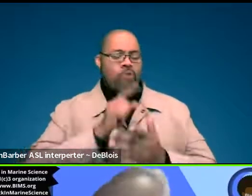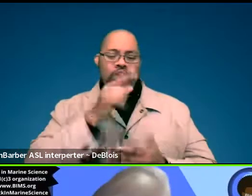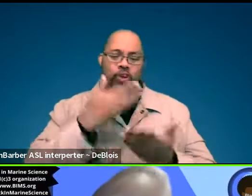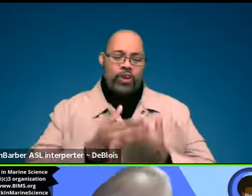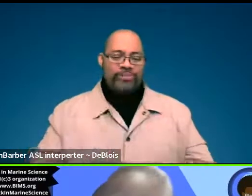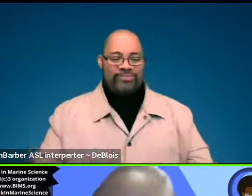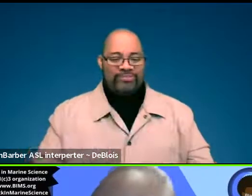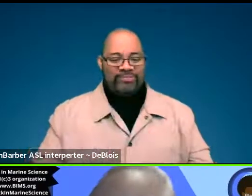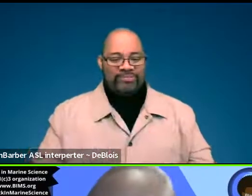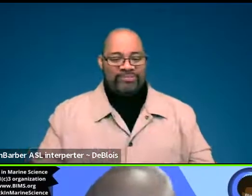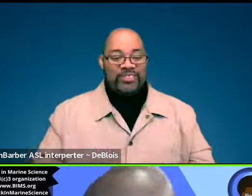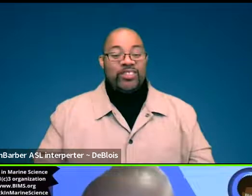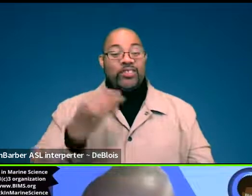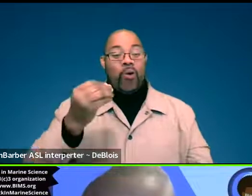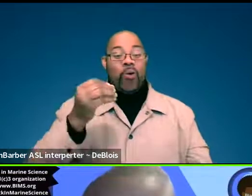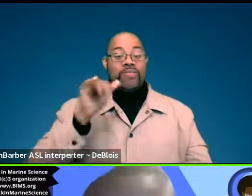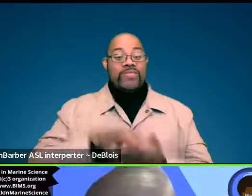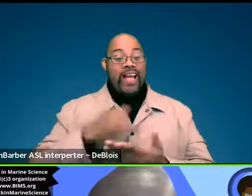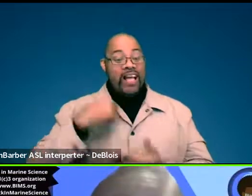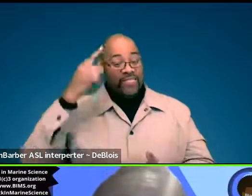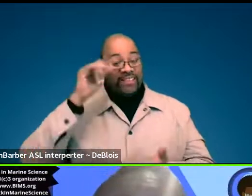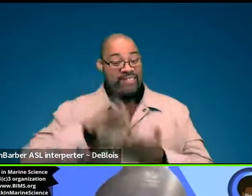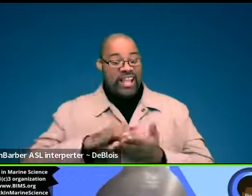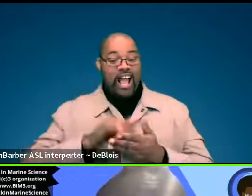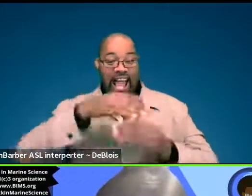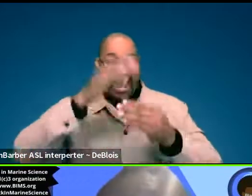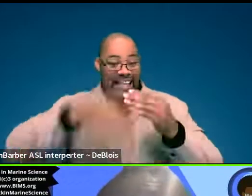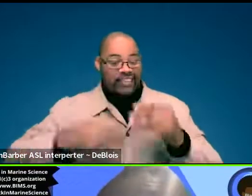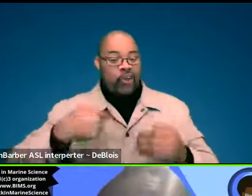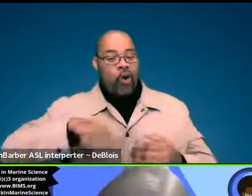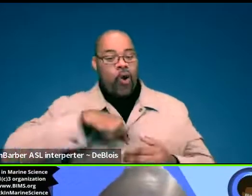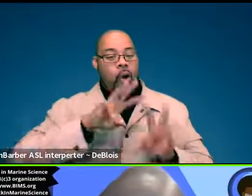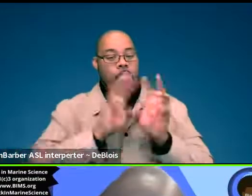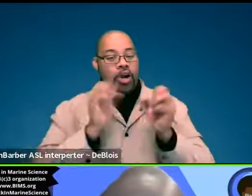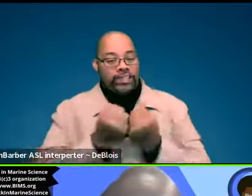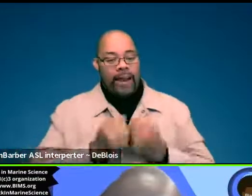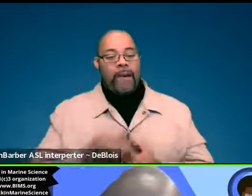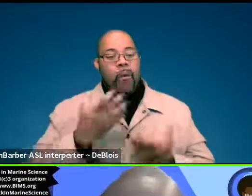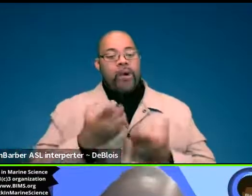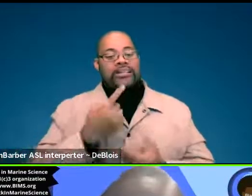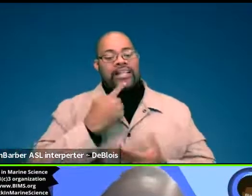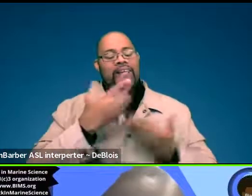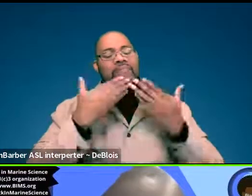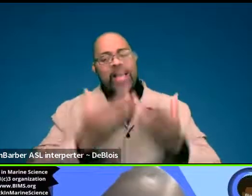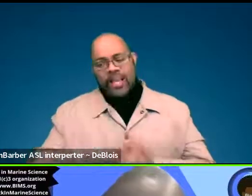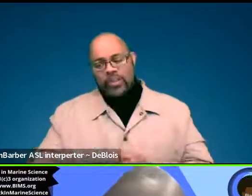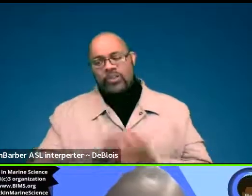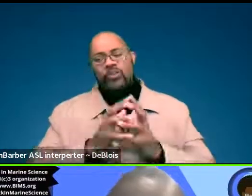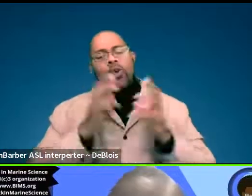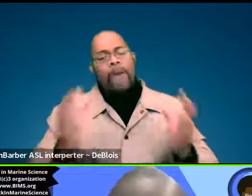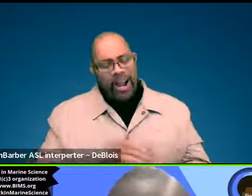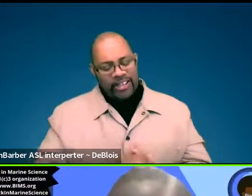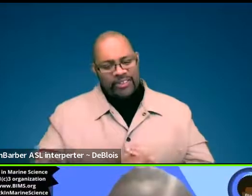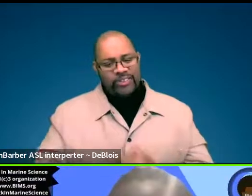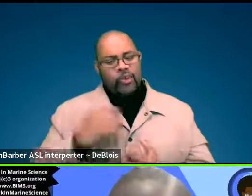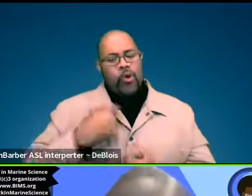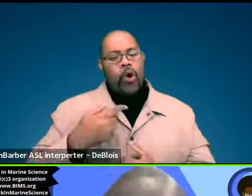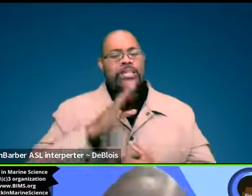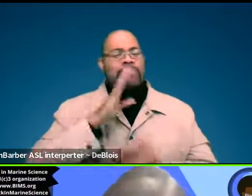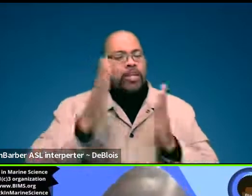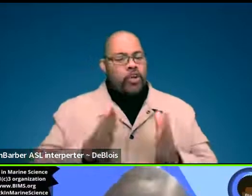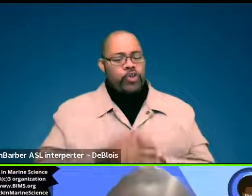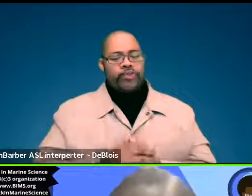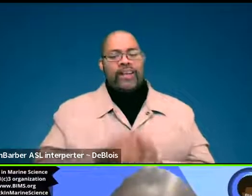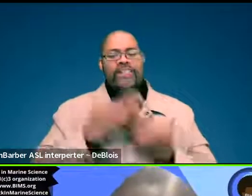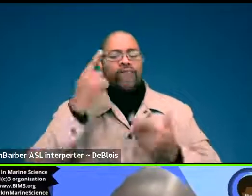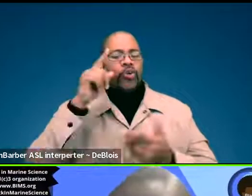good. And so that, I think, y'all, concludes our workshop. I want to say thank you so much to our speakers.